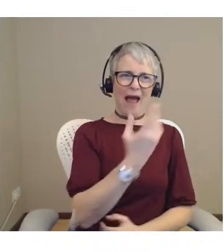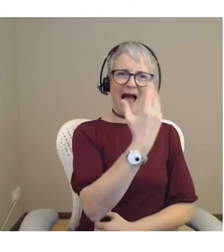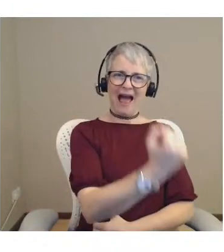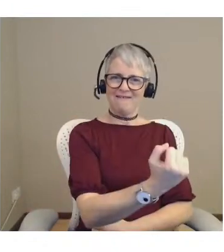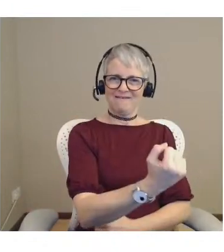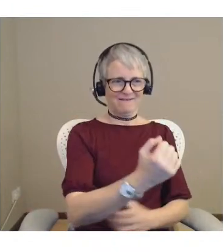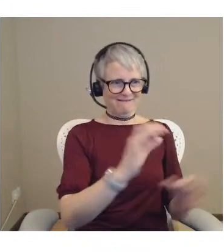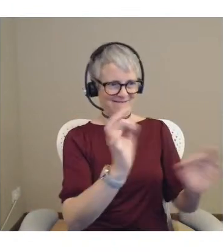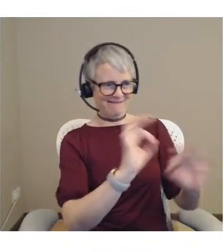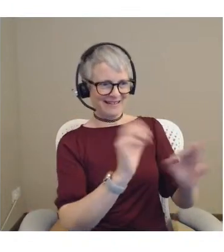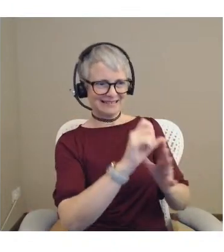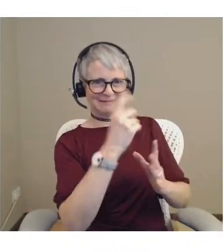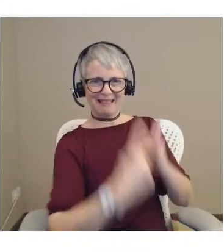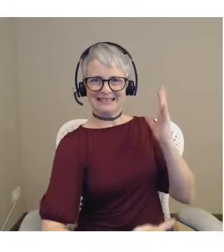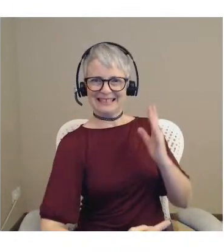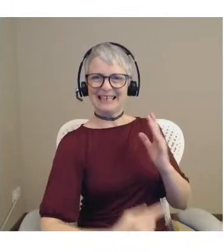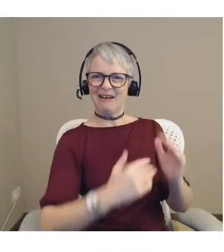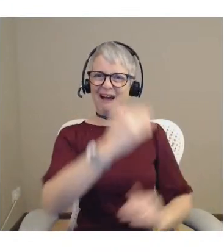present a package